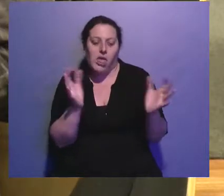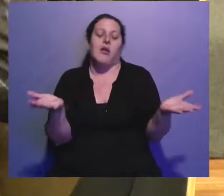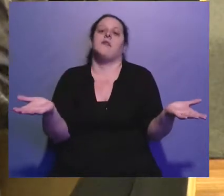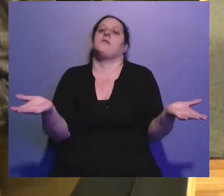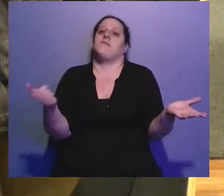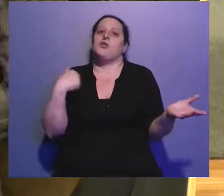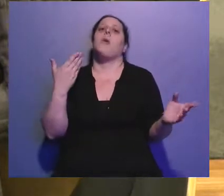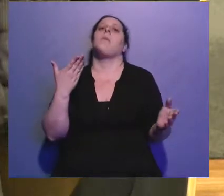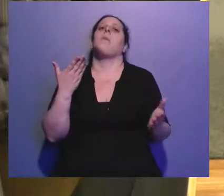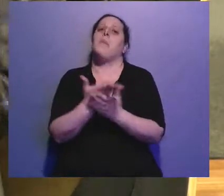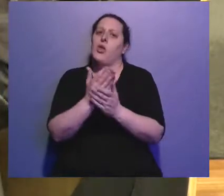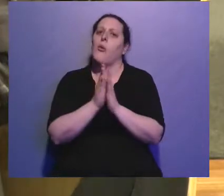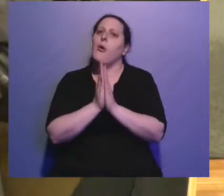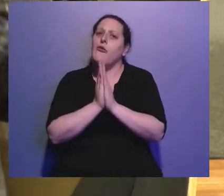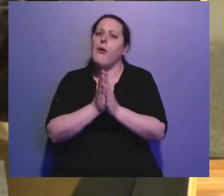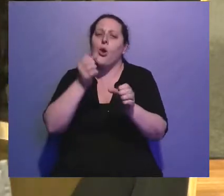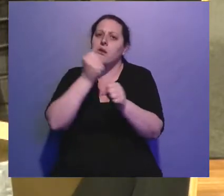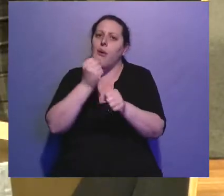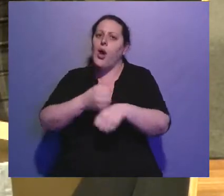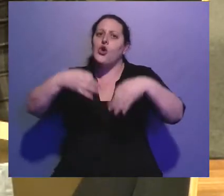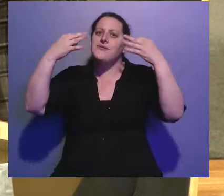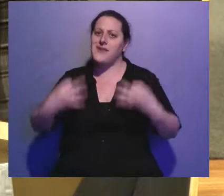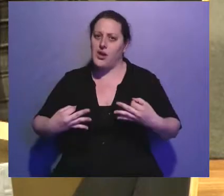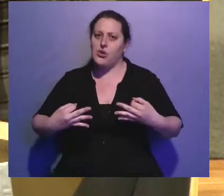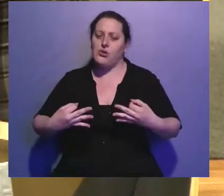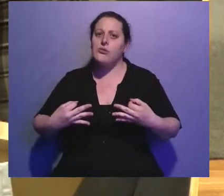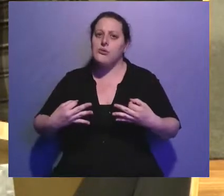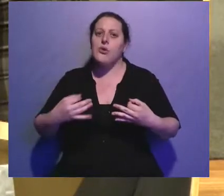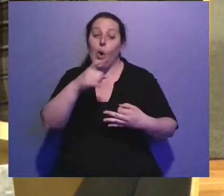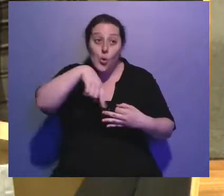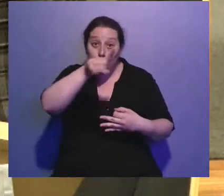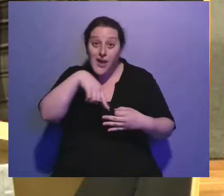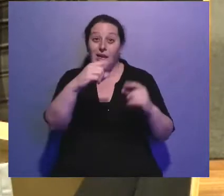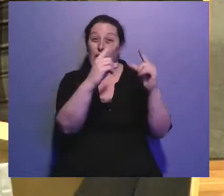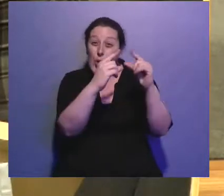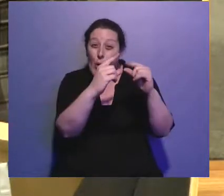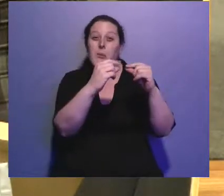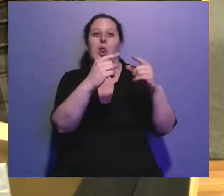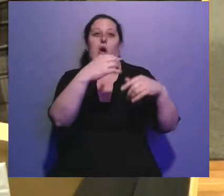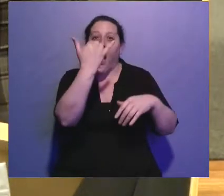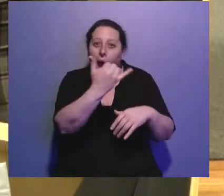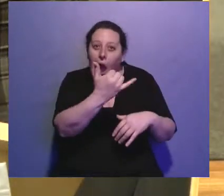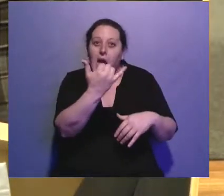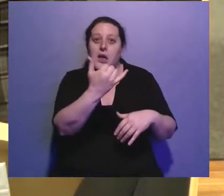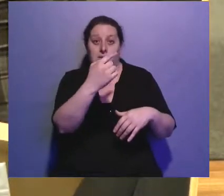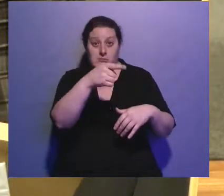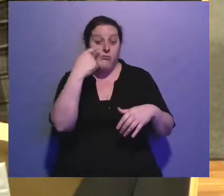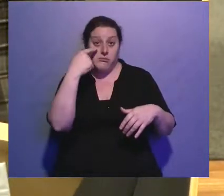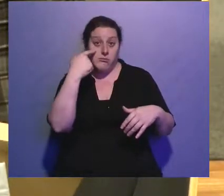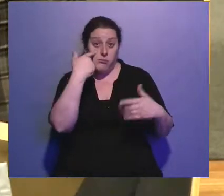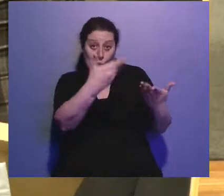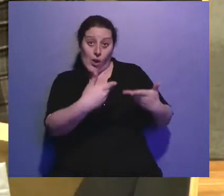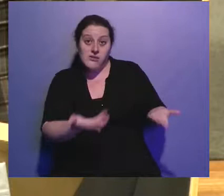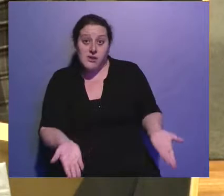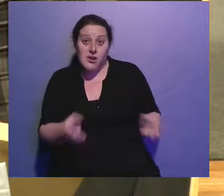there is no punishment to those responsible for providing a response. So I think that you should work seriously. If you